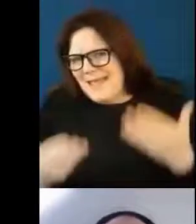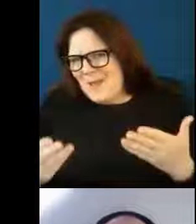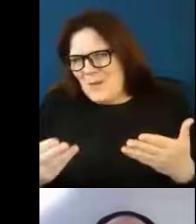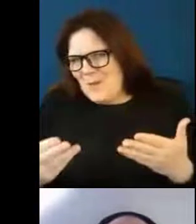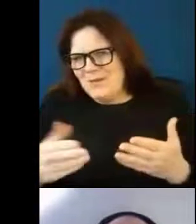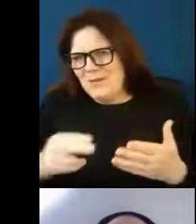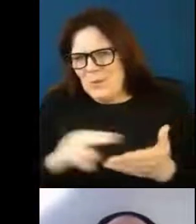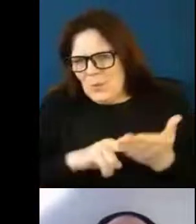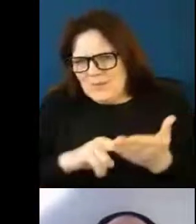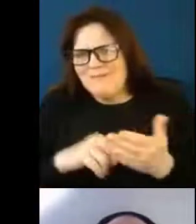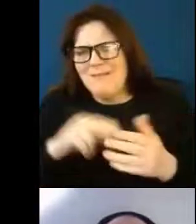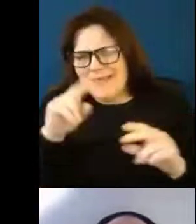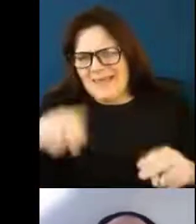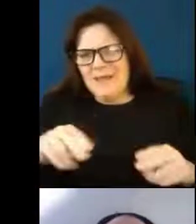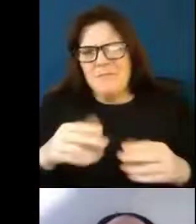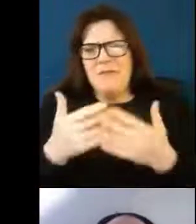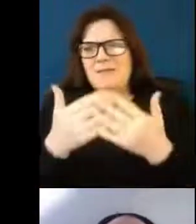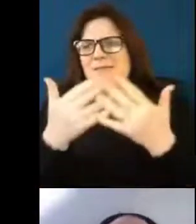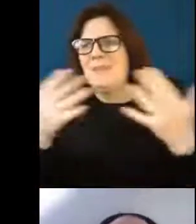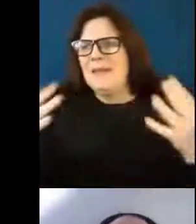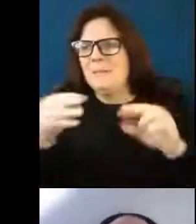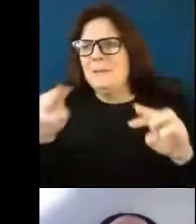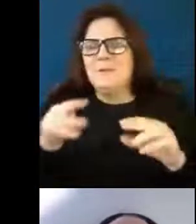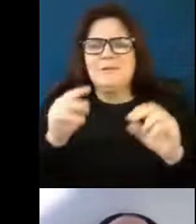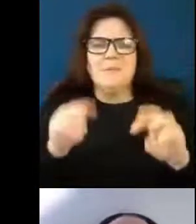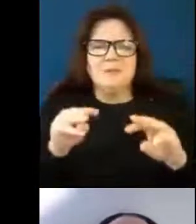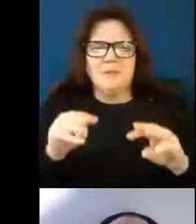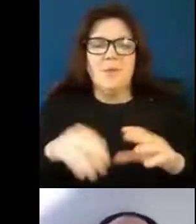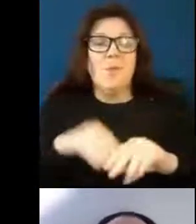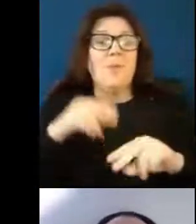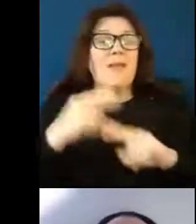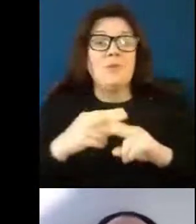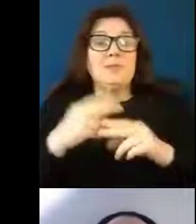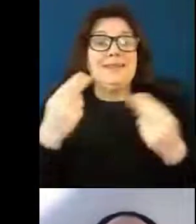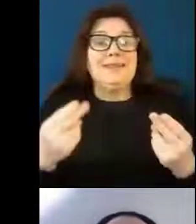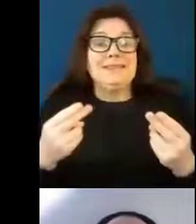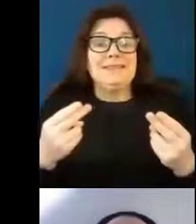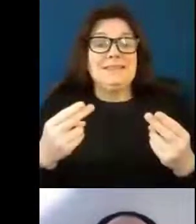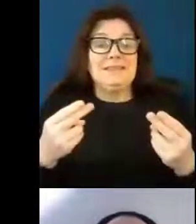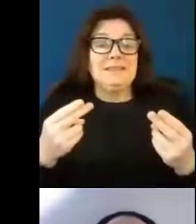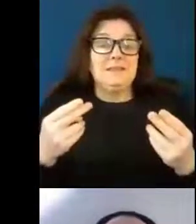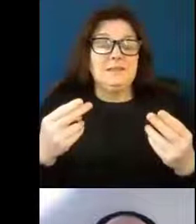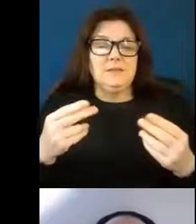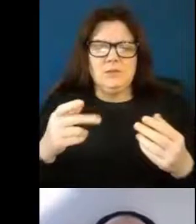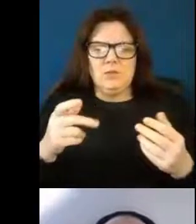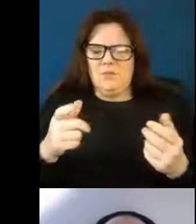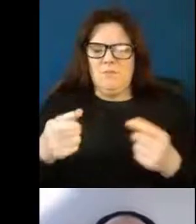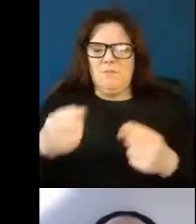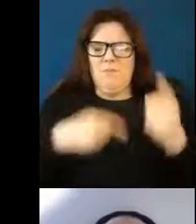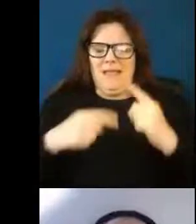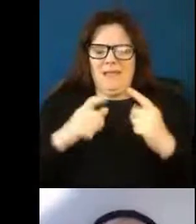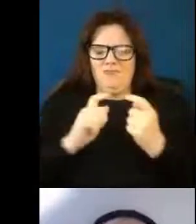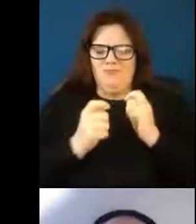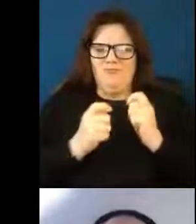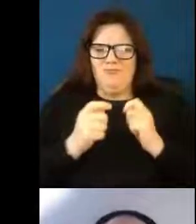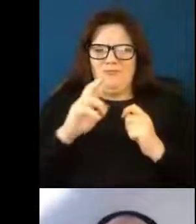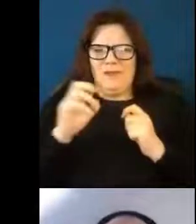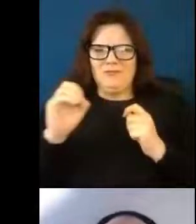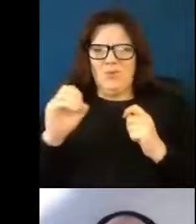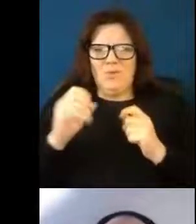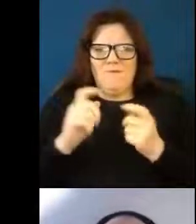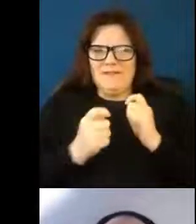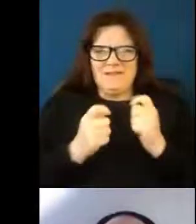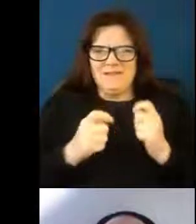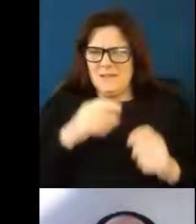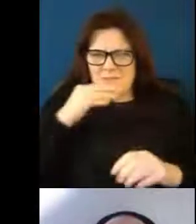the greatest number of people possible without having the necessity to retrofit, which is always hugely